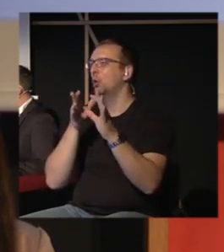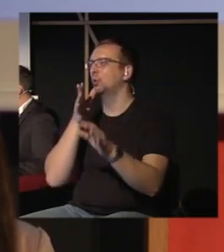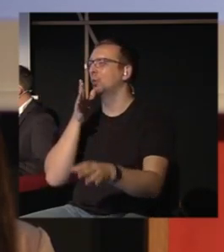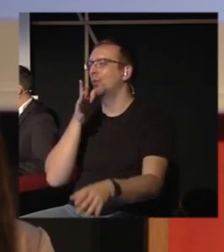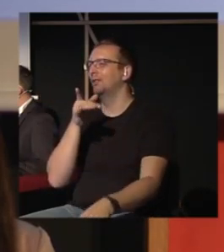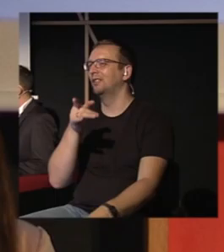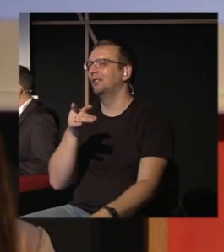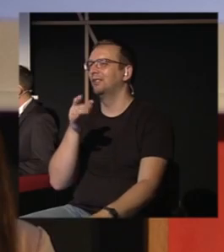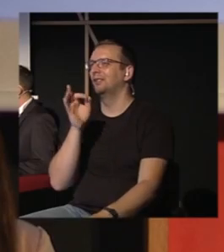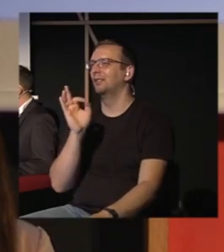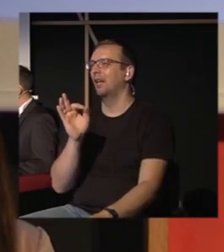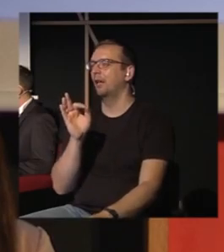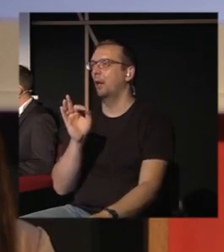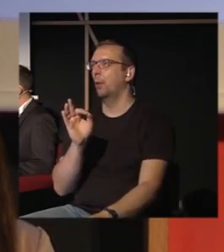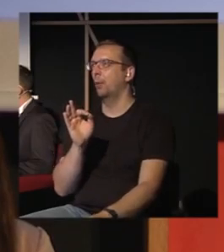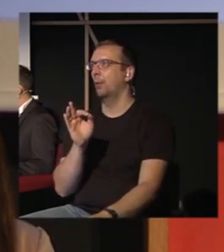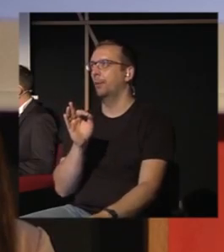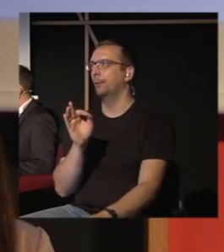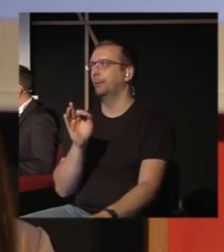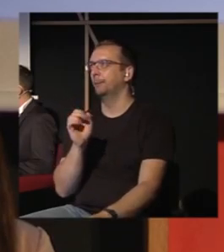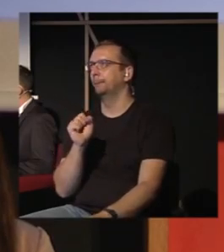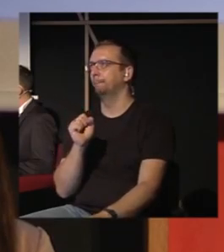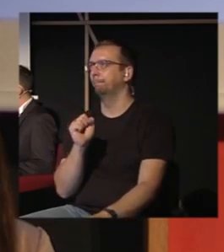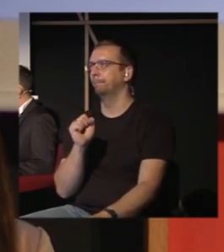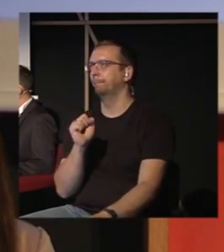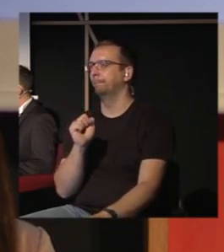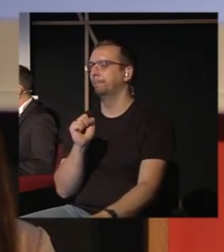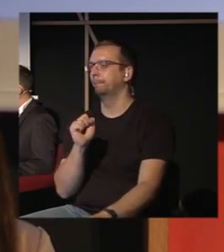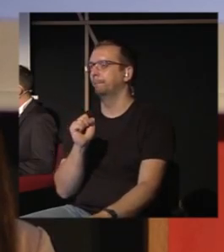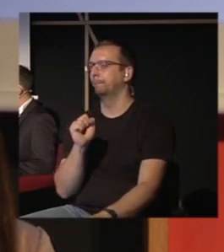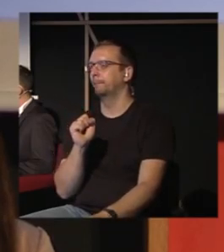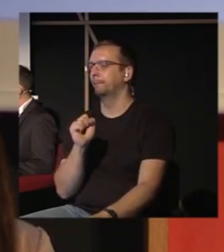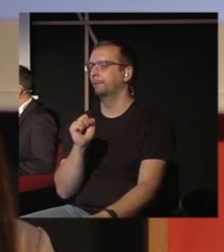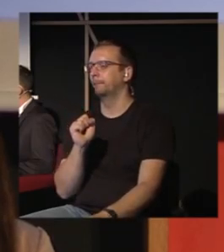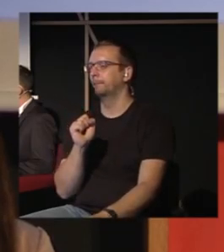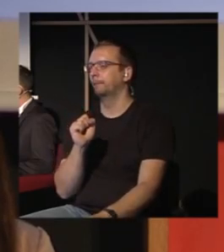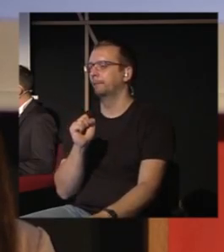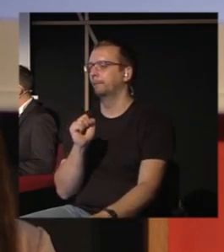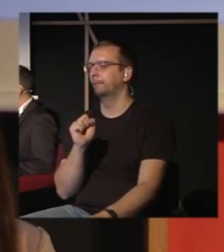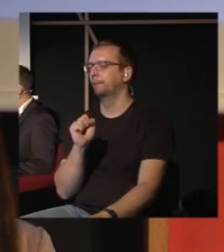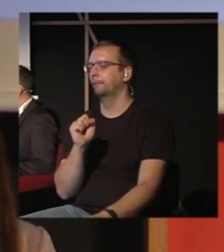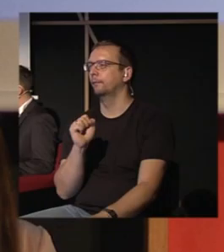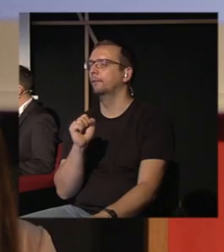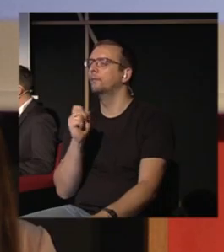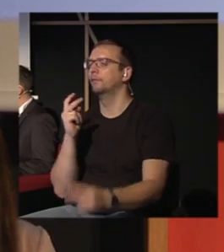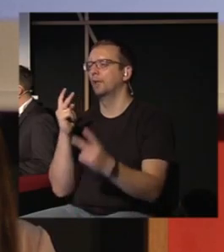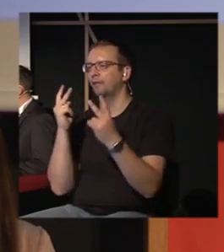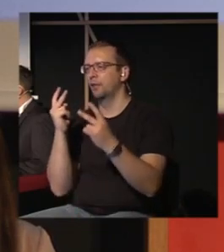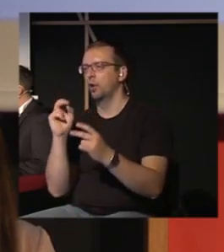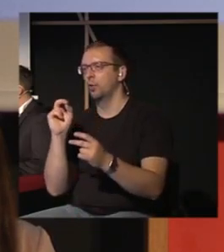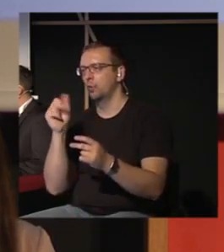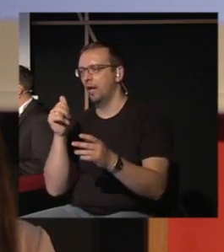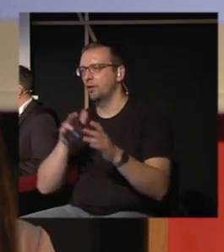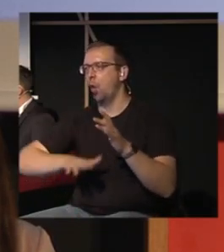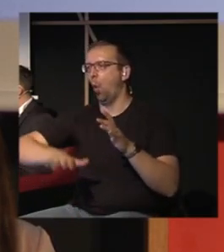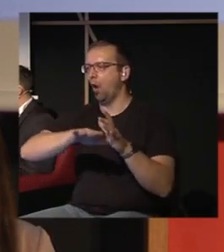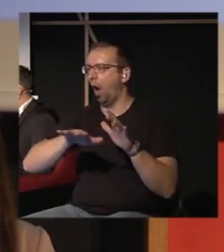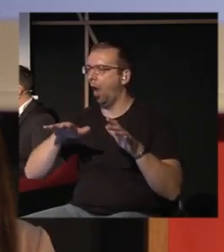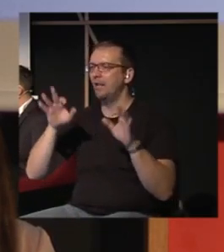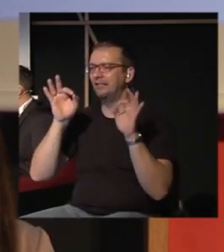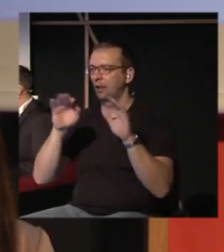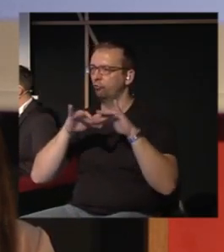surrounding and your local community, and maybe you can achieve some things that will be a success for your local community and